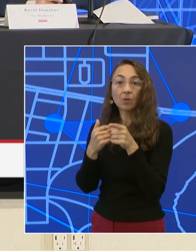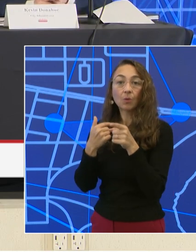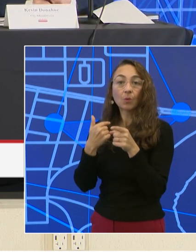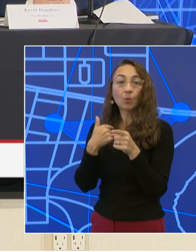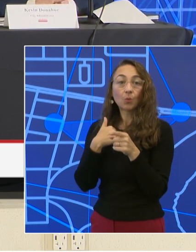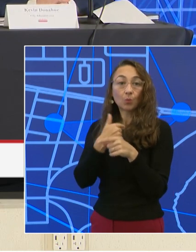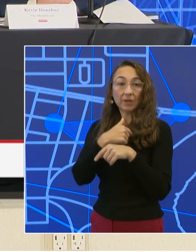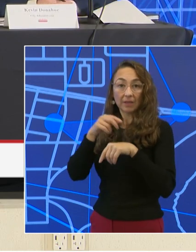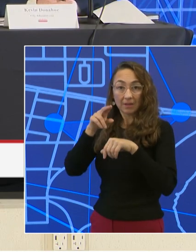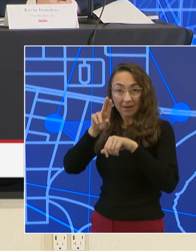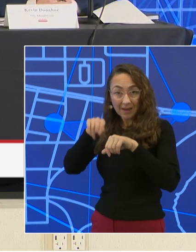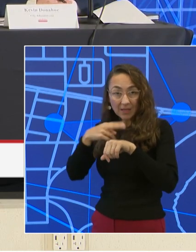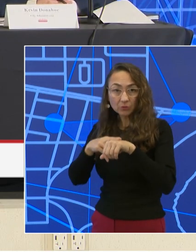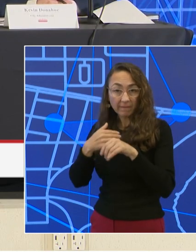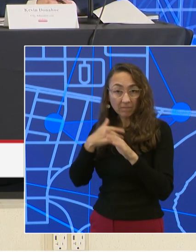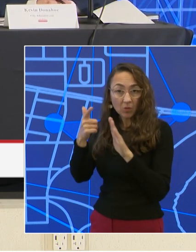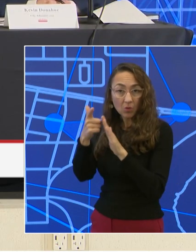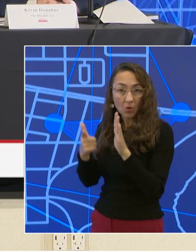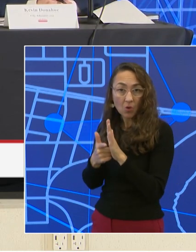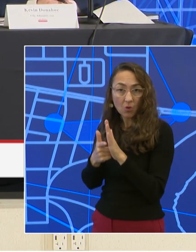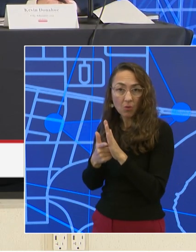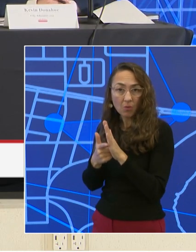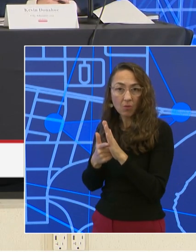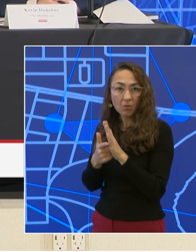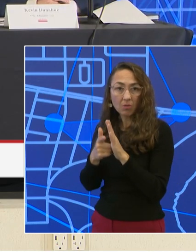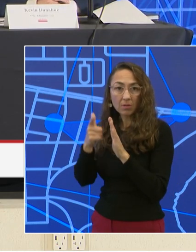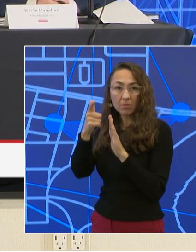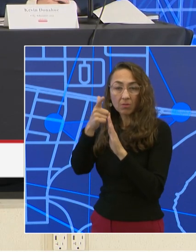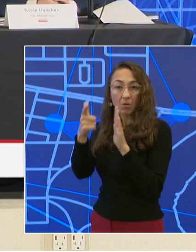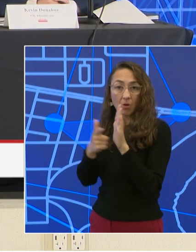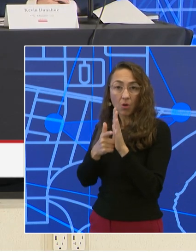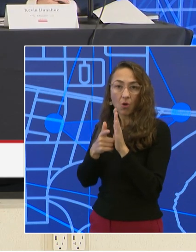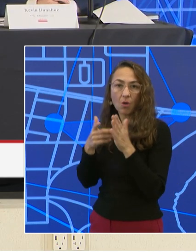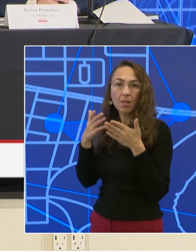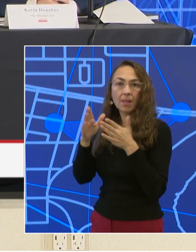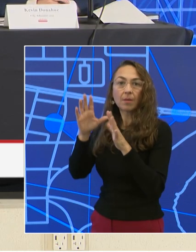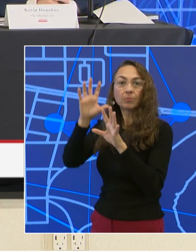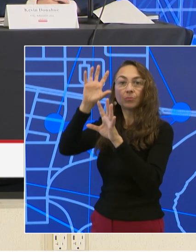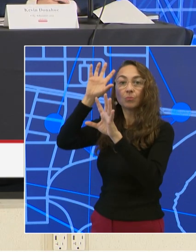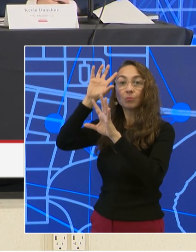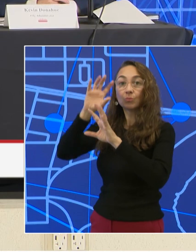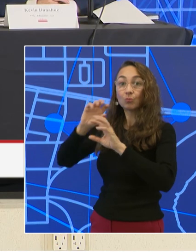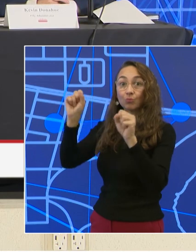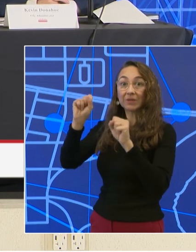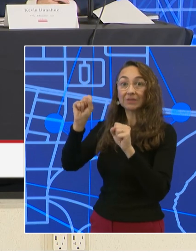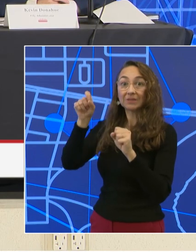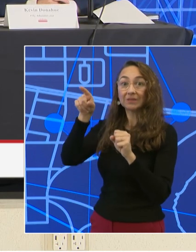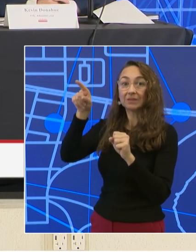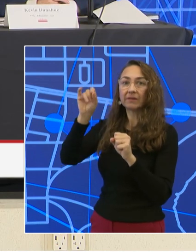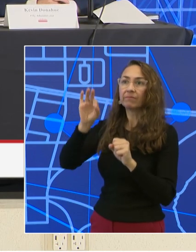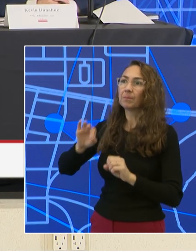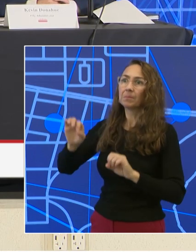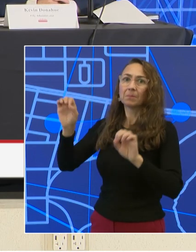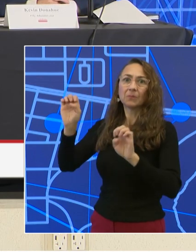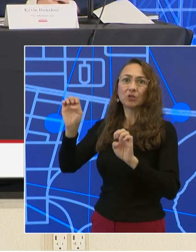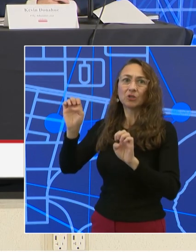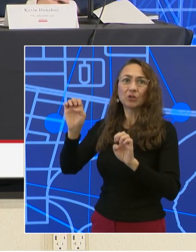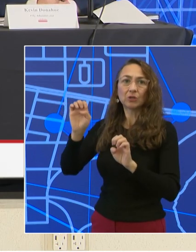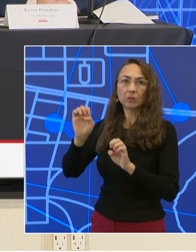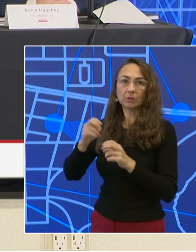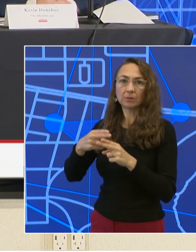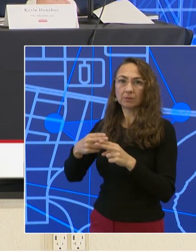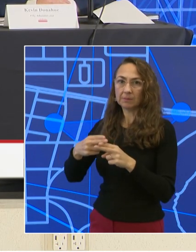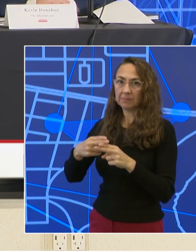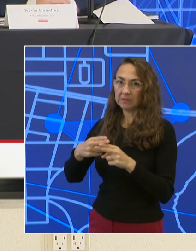laws, and the law would allow a president of the United States in an emergency for a limited period of